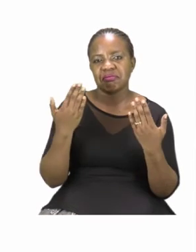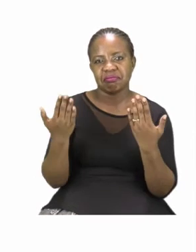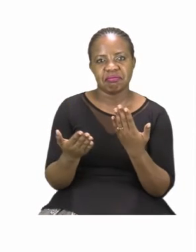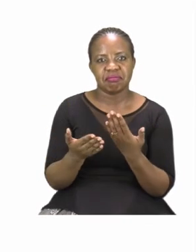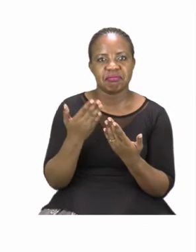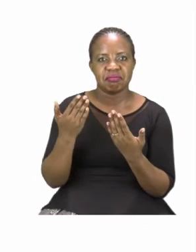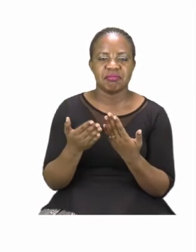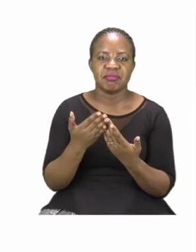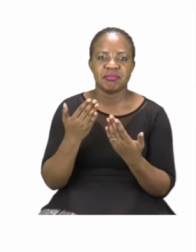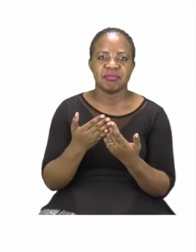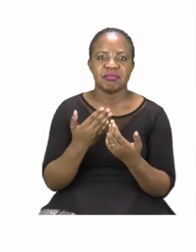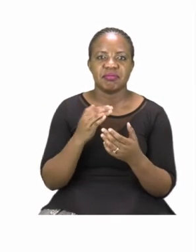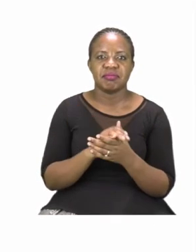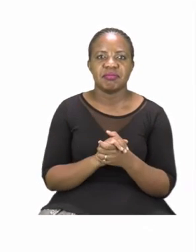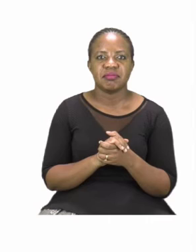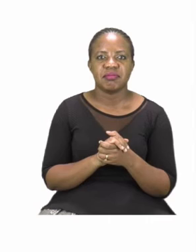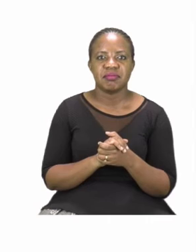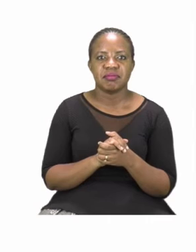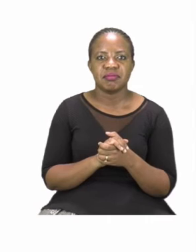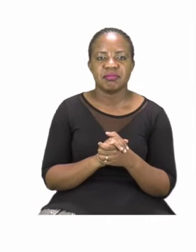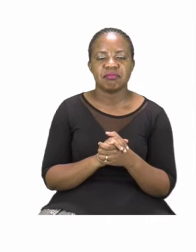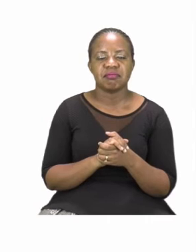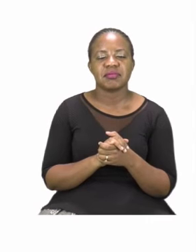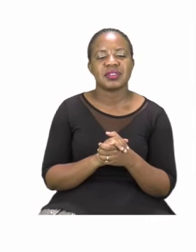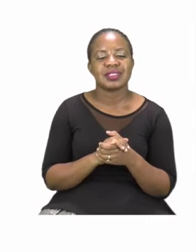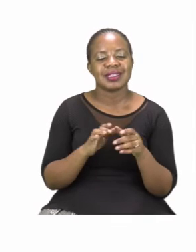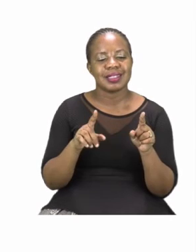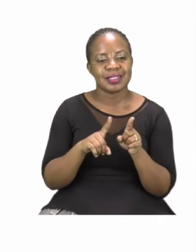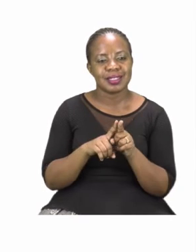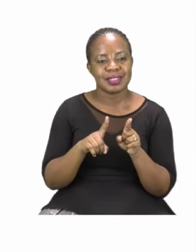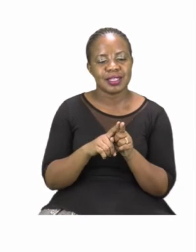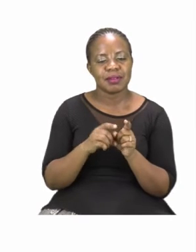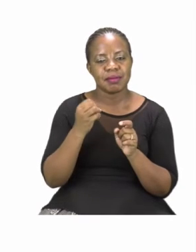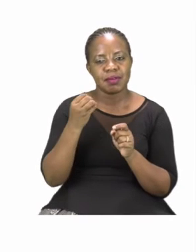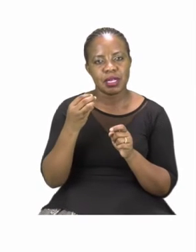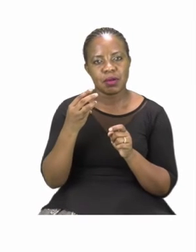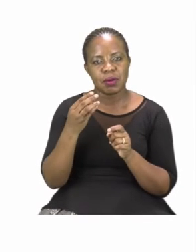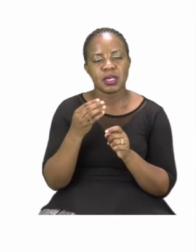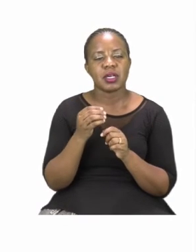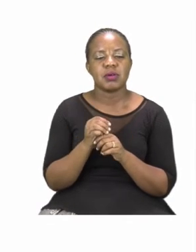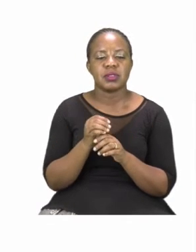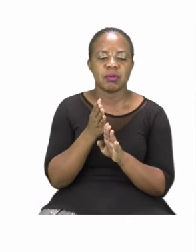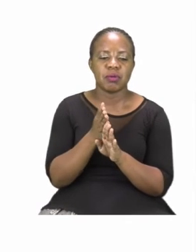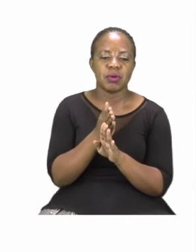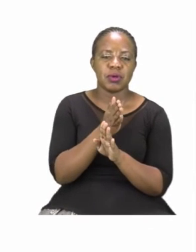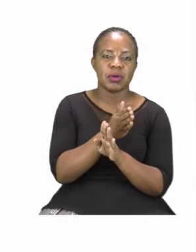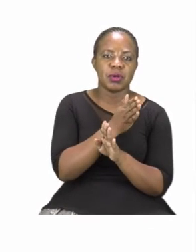UNICEF for Every Child, My Zone Online School, and Amos Meerkat Syllabus.